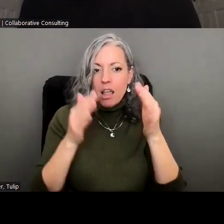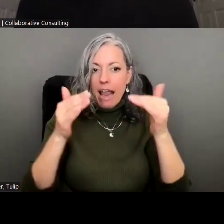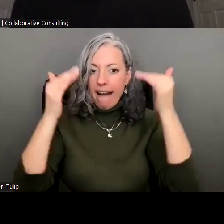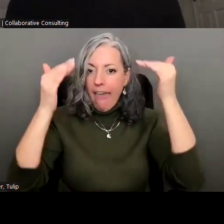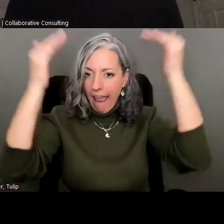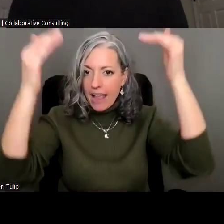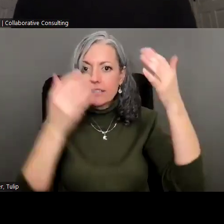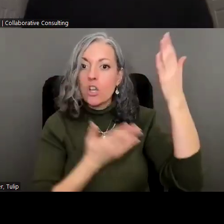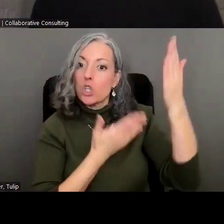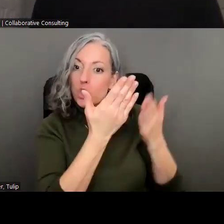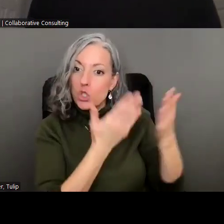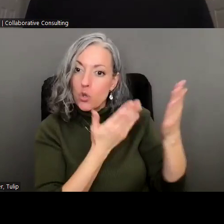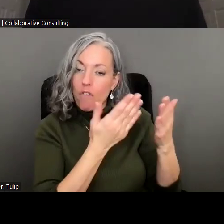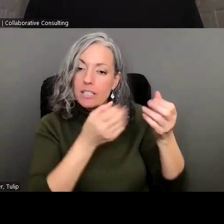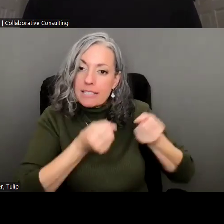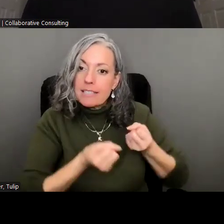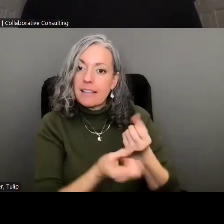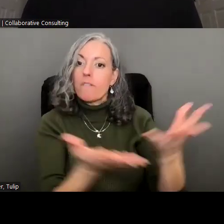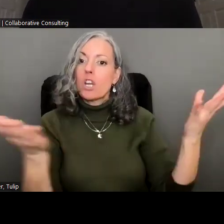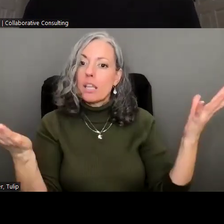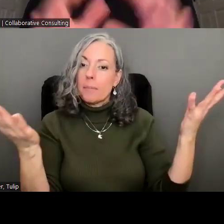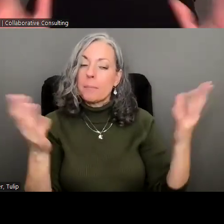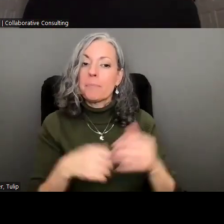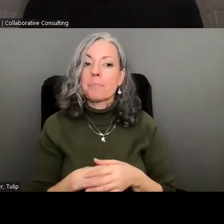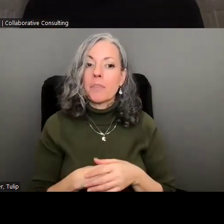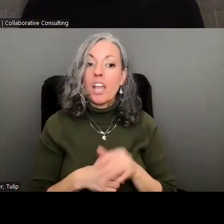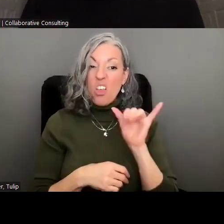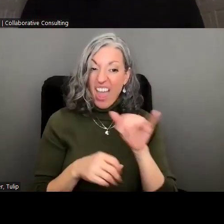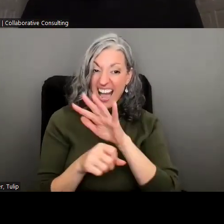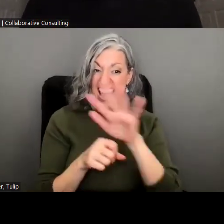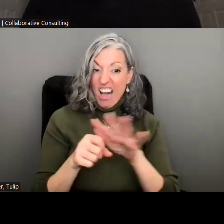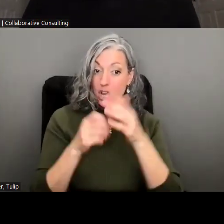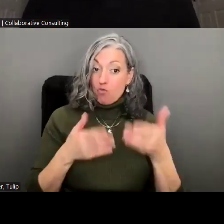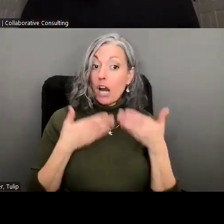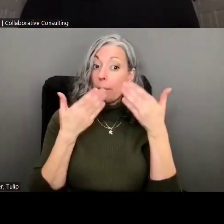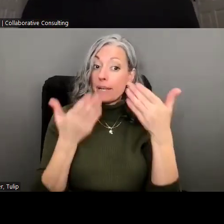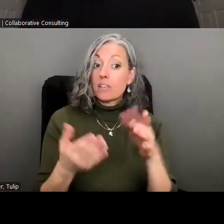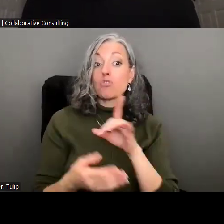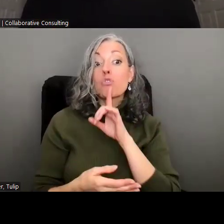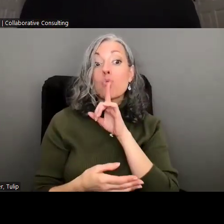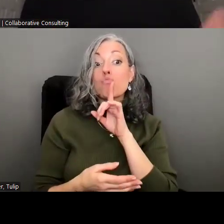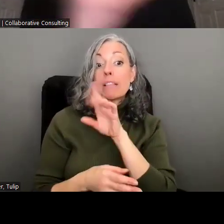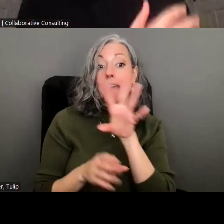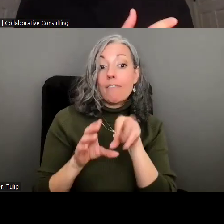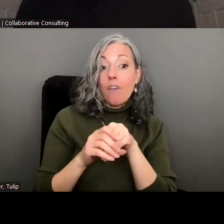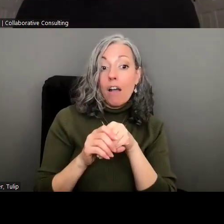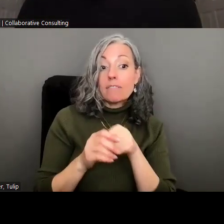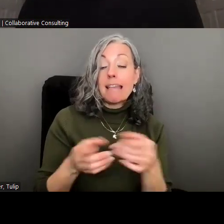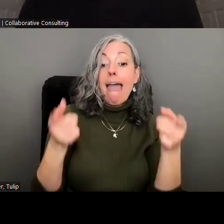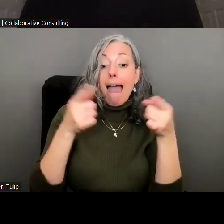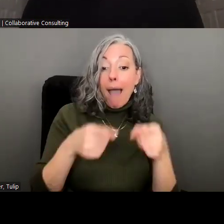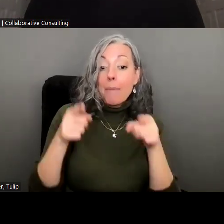service reach and delivery. And so this area of recommendation really involves things that are happening behind the